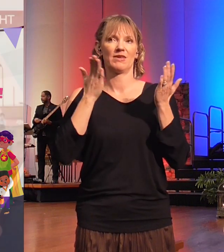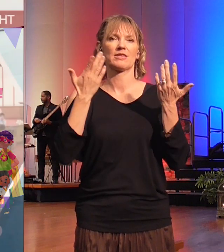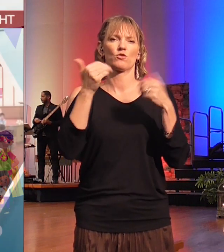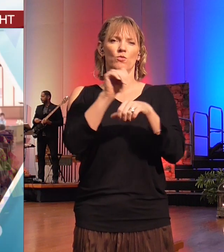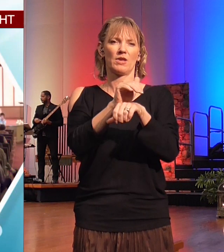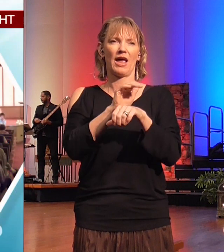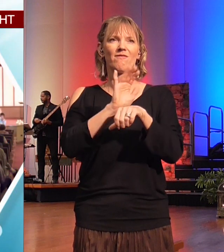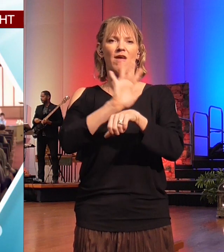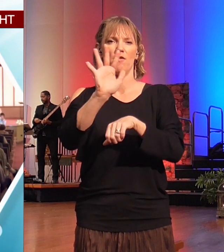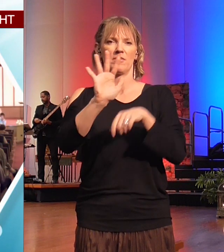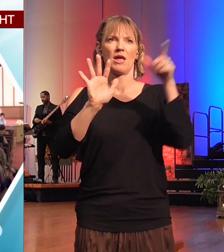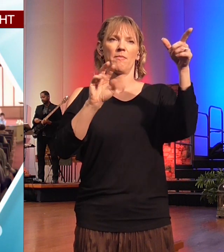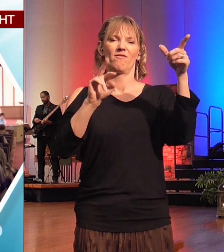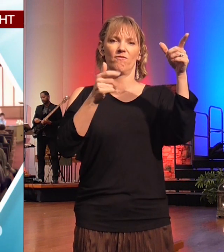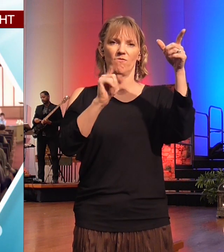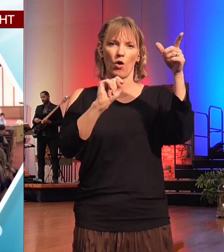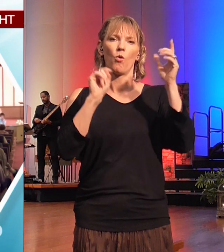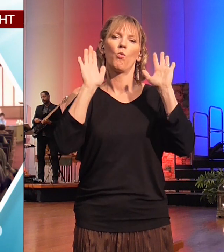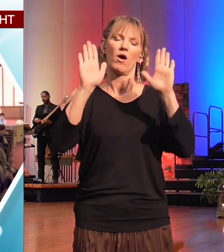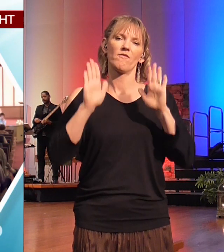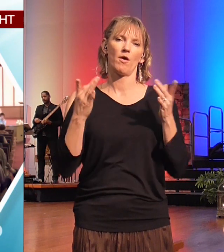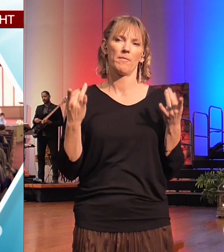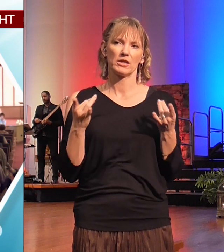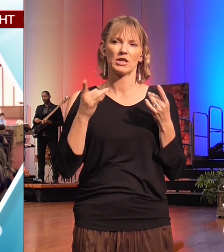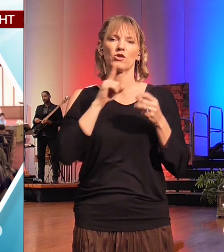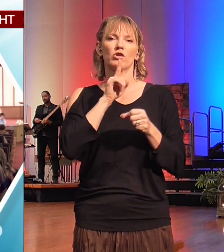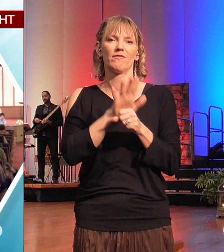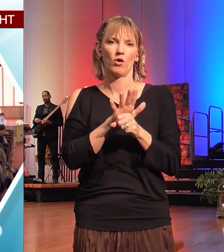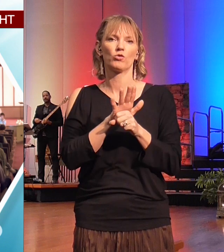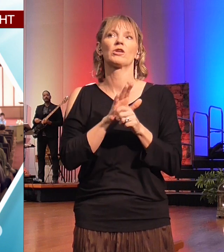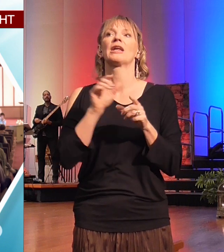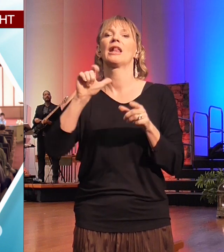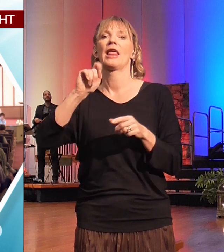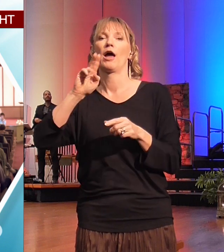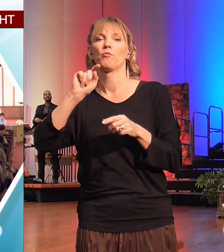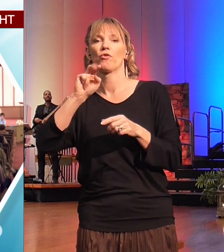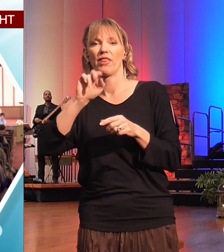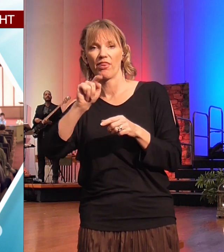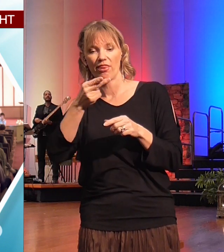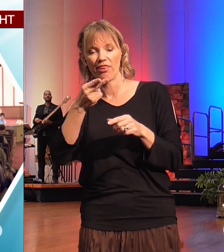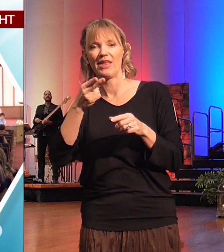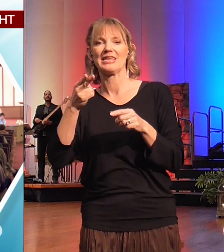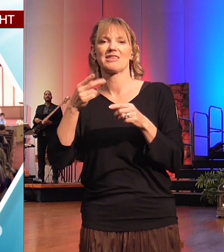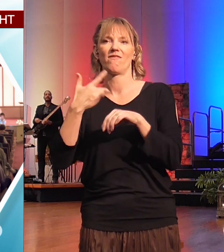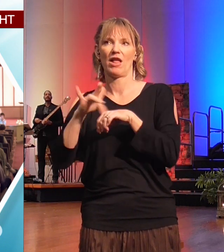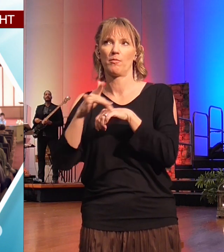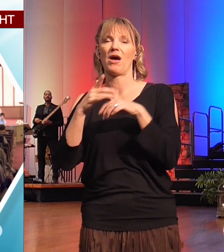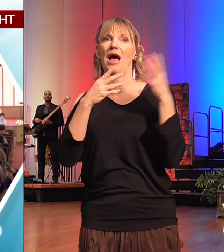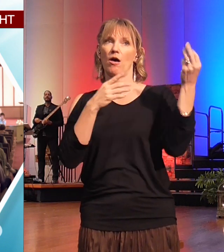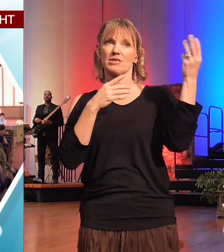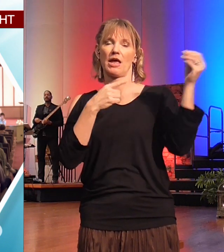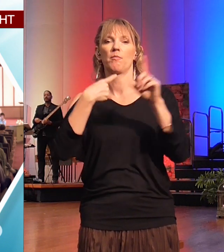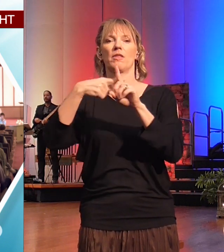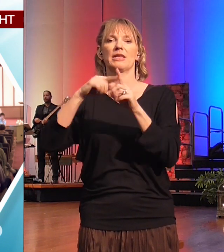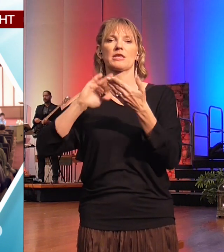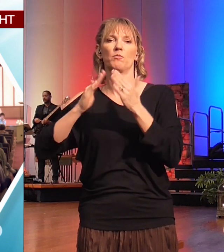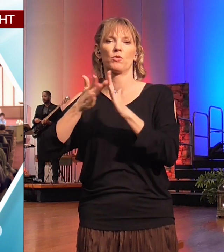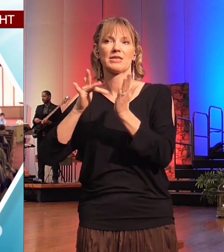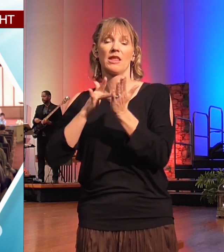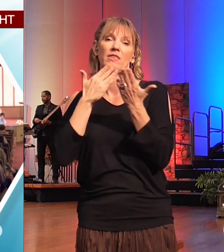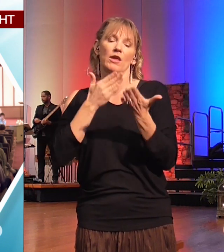is a wonderful meditation and devotional experience. The Labyrinth is available as well outside and in the community center. So thanks so much for being here. If you'd